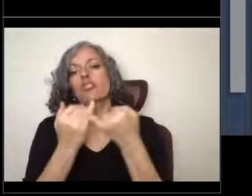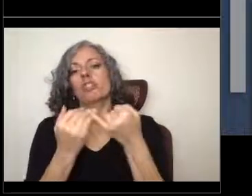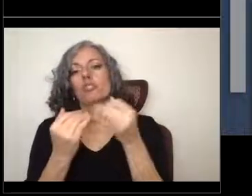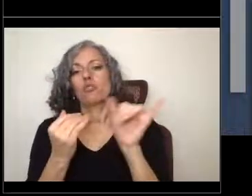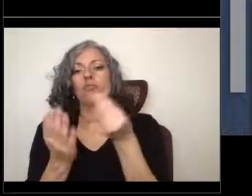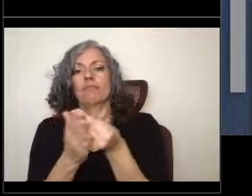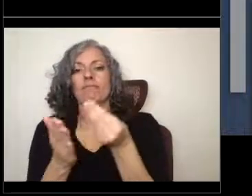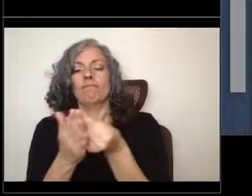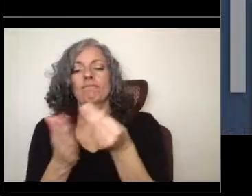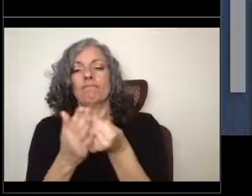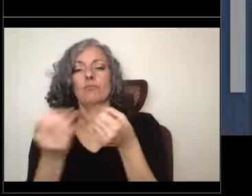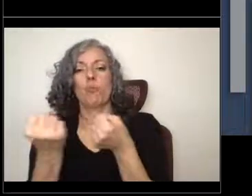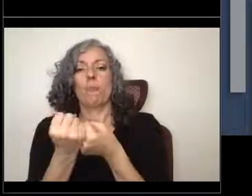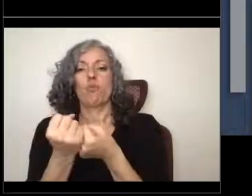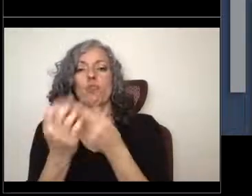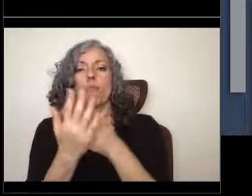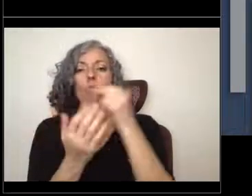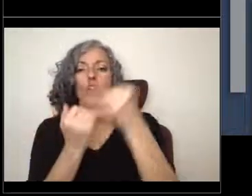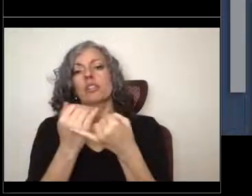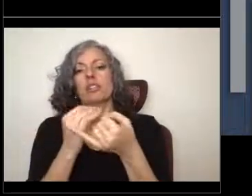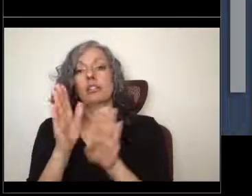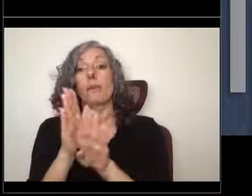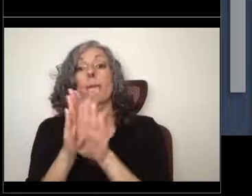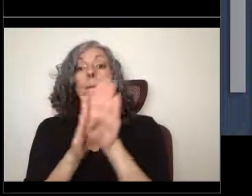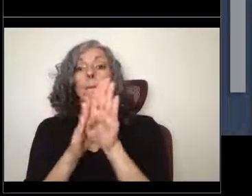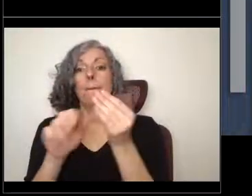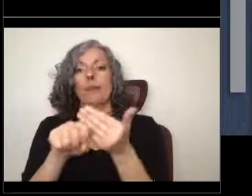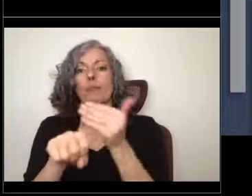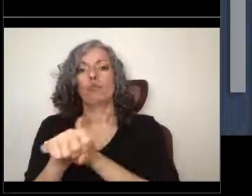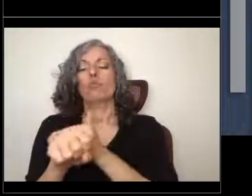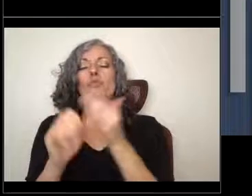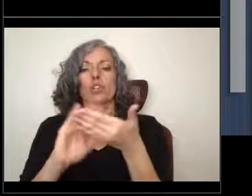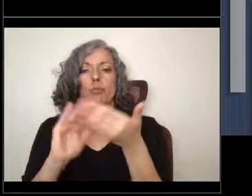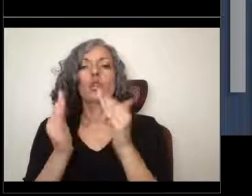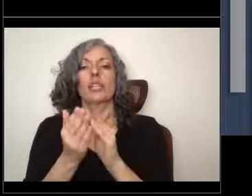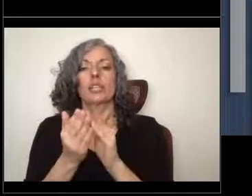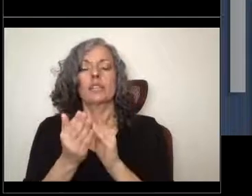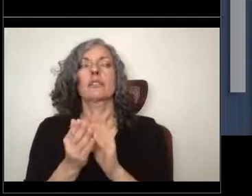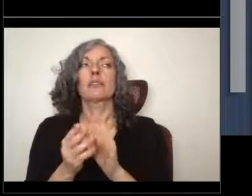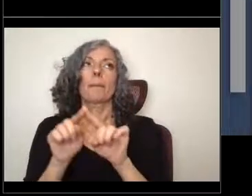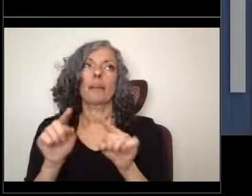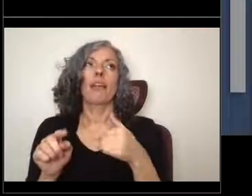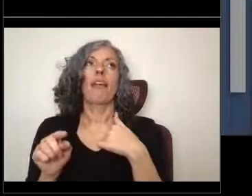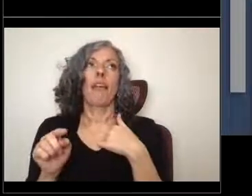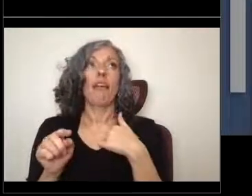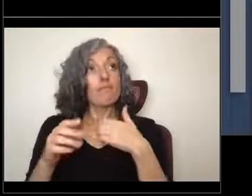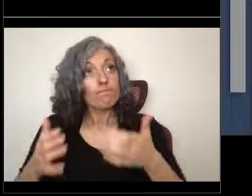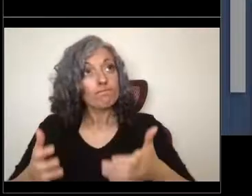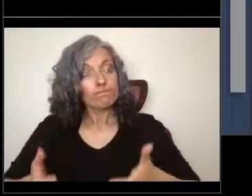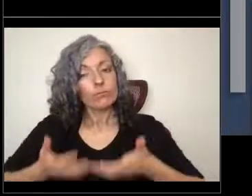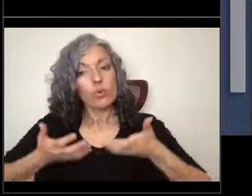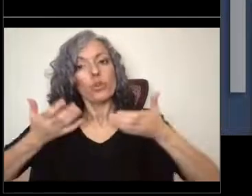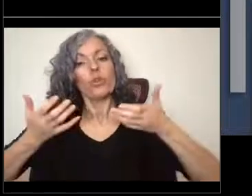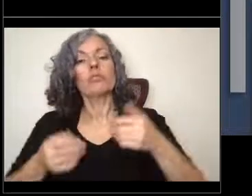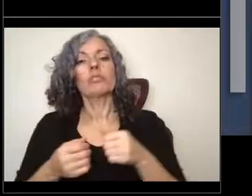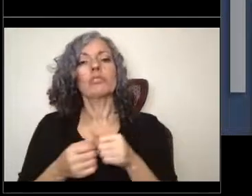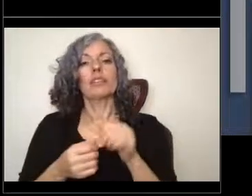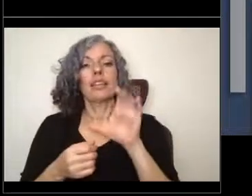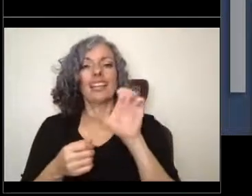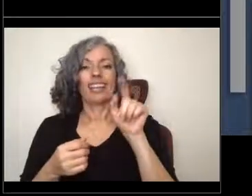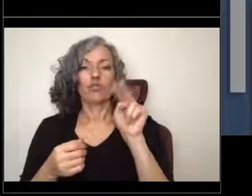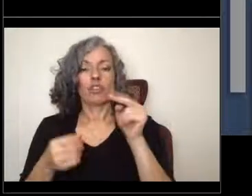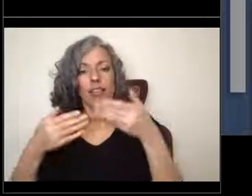projects that improve communities, especially in the rural communities. However, I am really encouraged of the fact that Caltrans is allowing